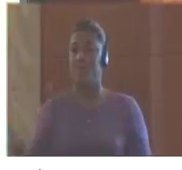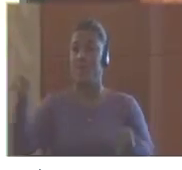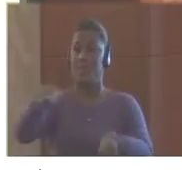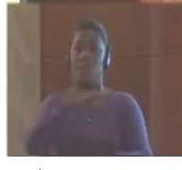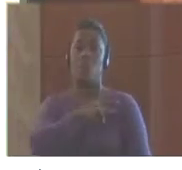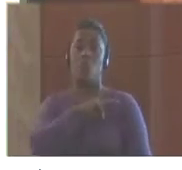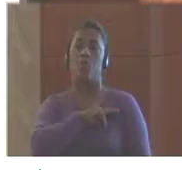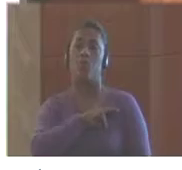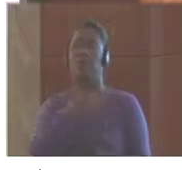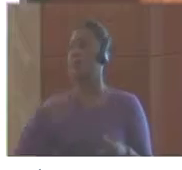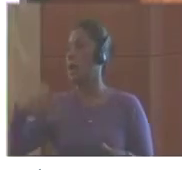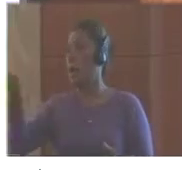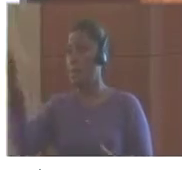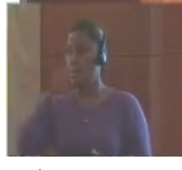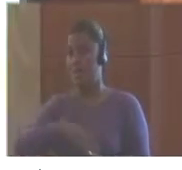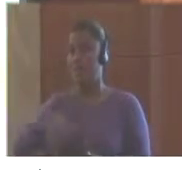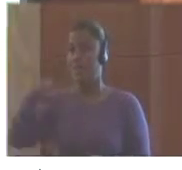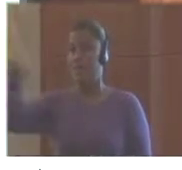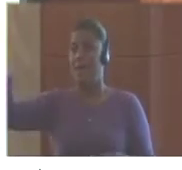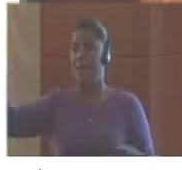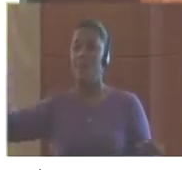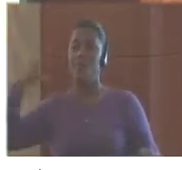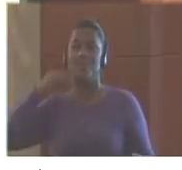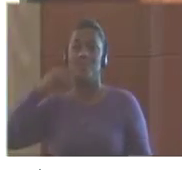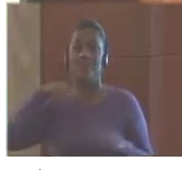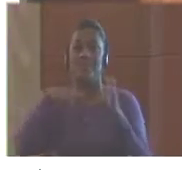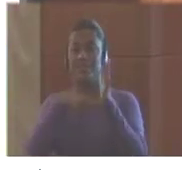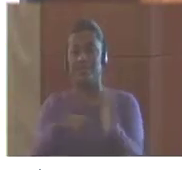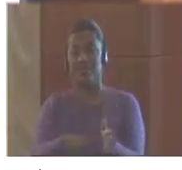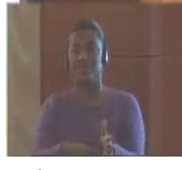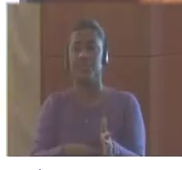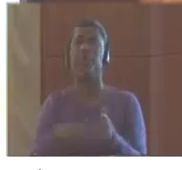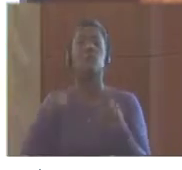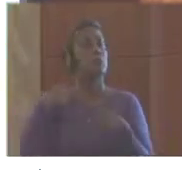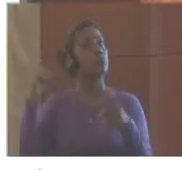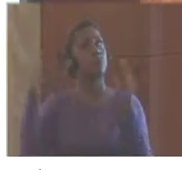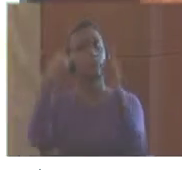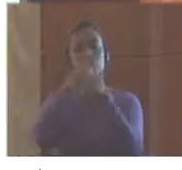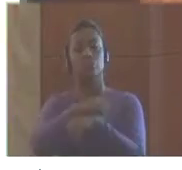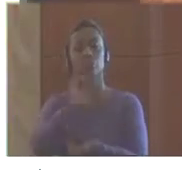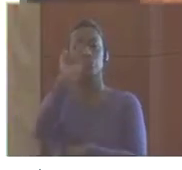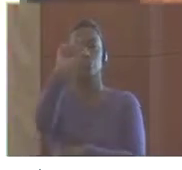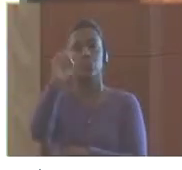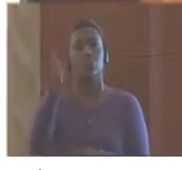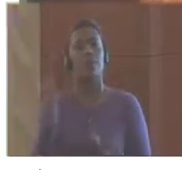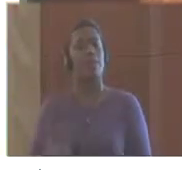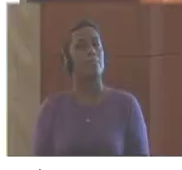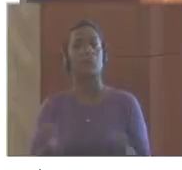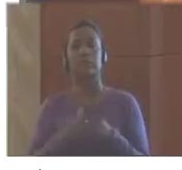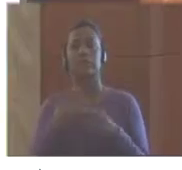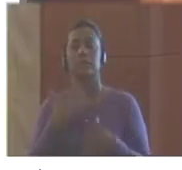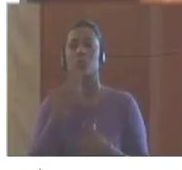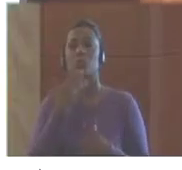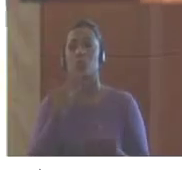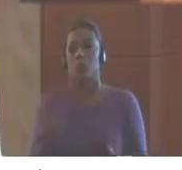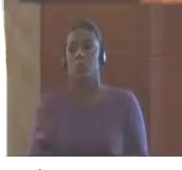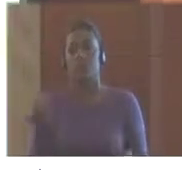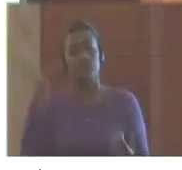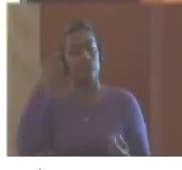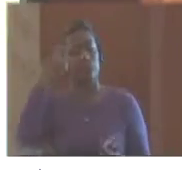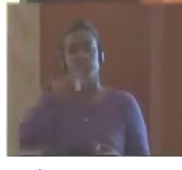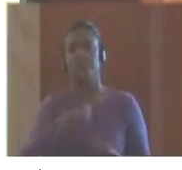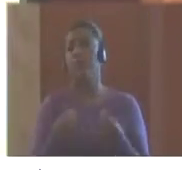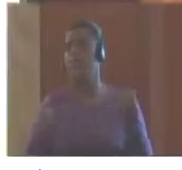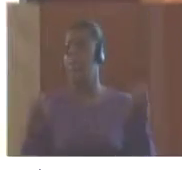here on a local level, and in this morning we've heard about that. But it is very hard to come up with a really